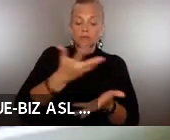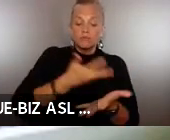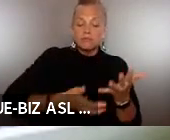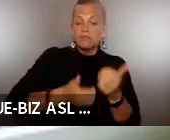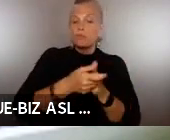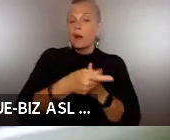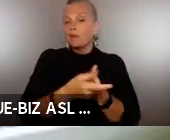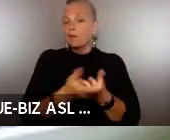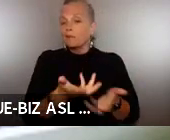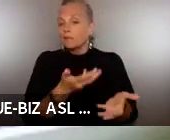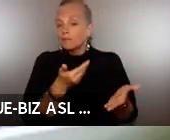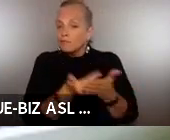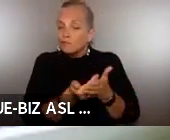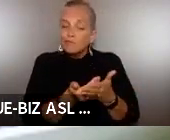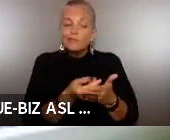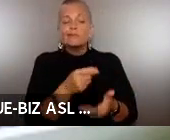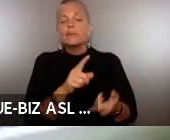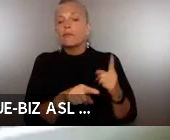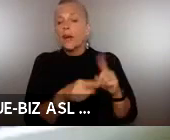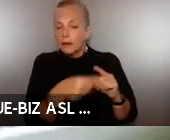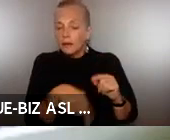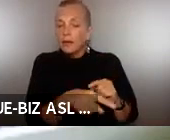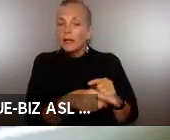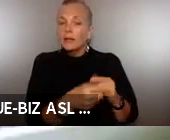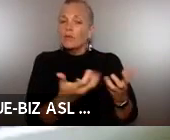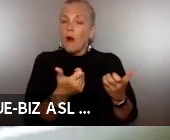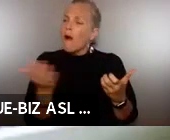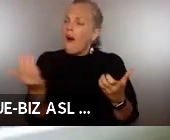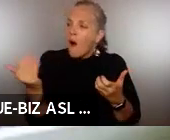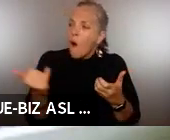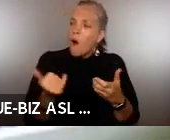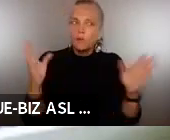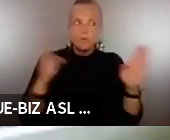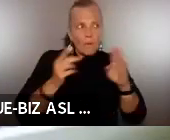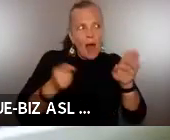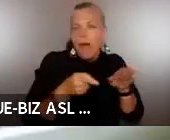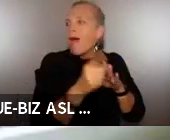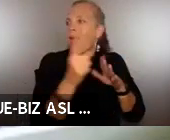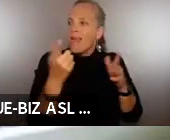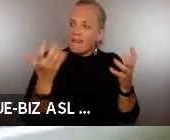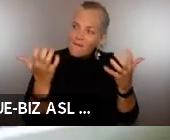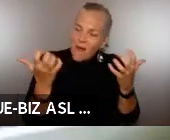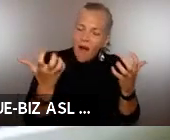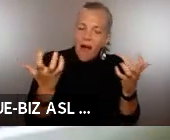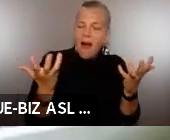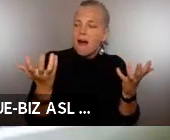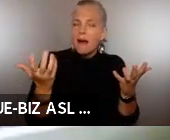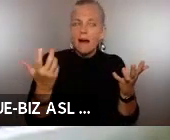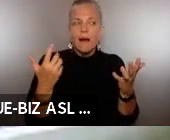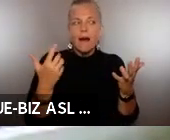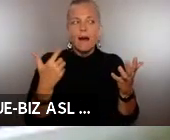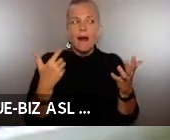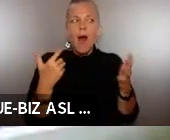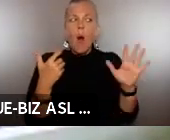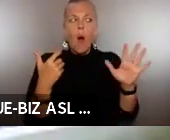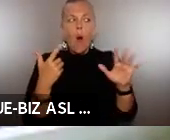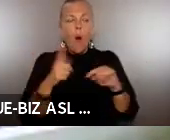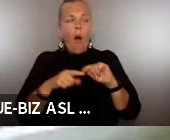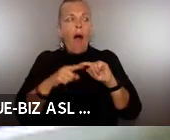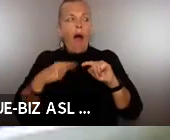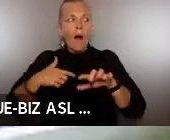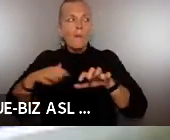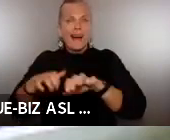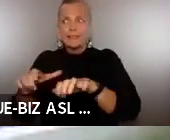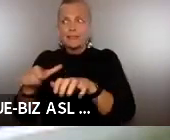streets with them, but the thing that kept me out of that was me staying so active. I never